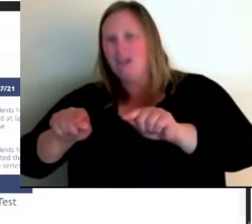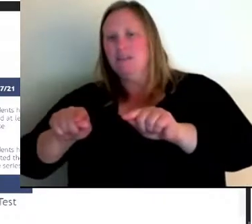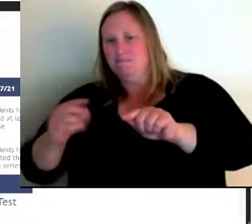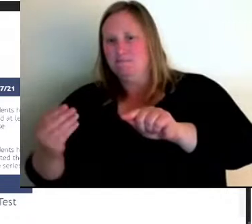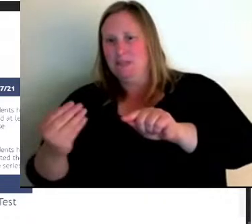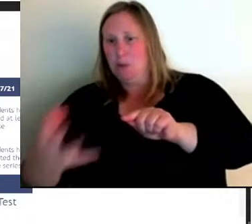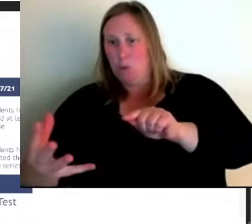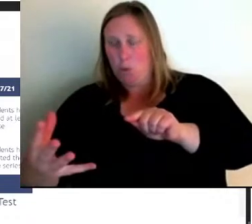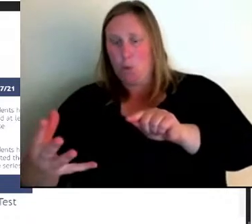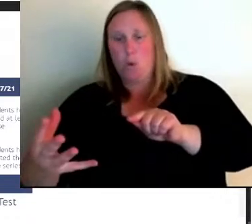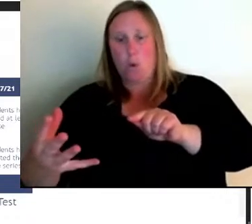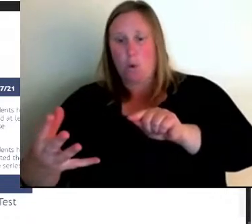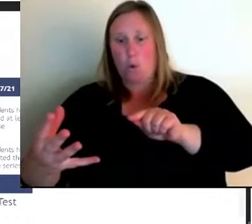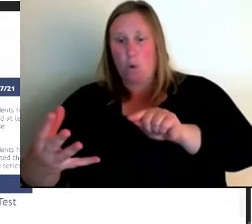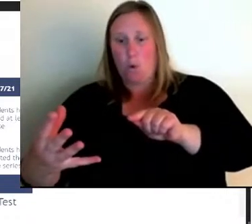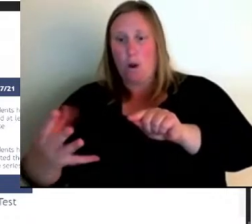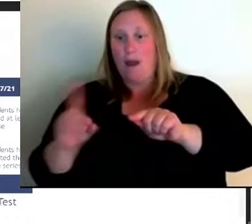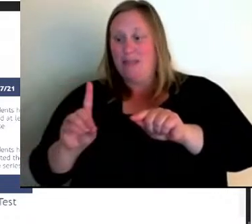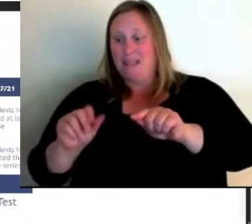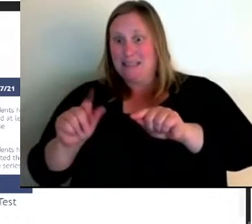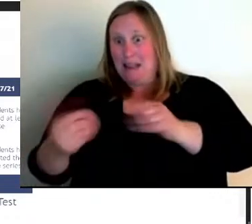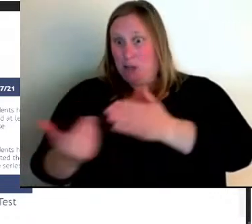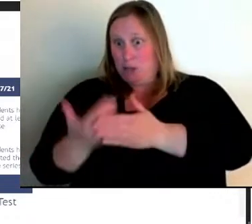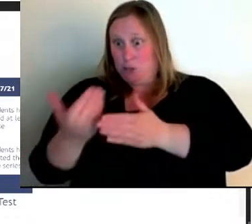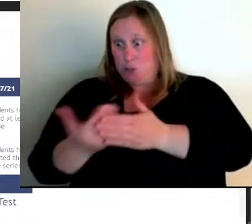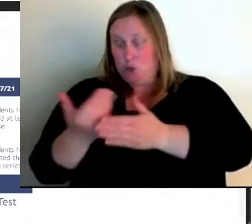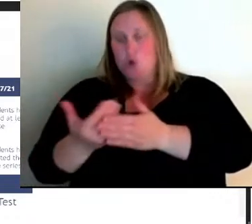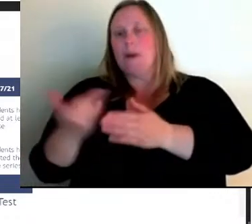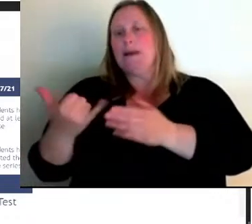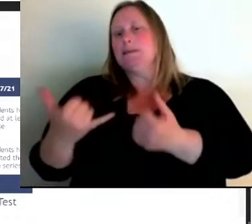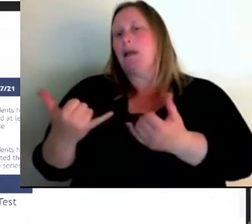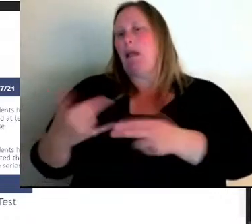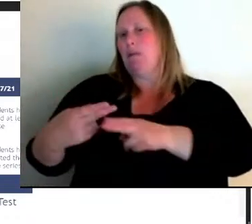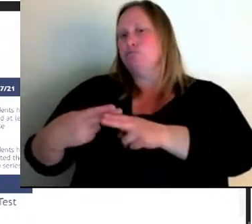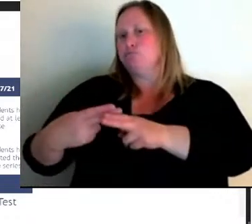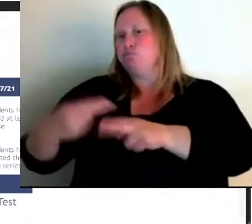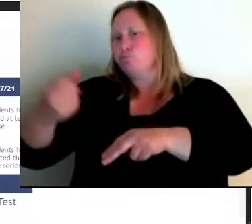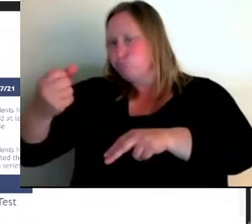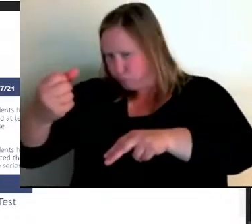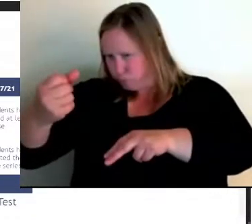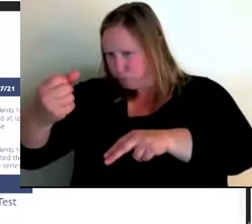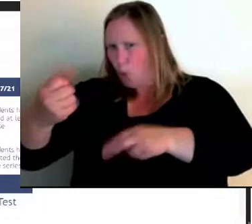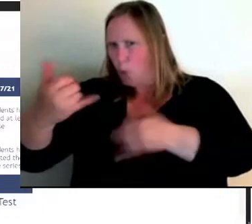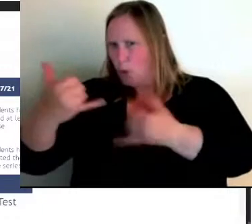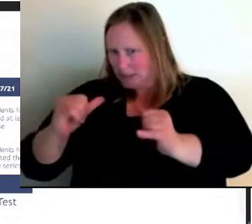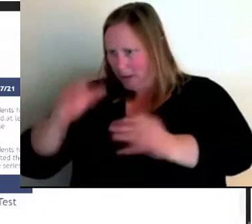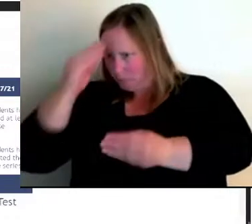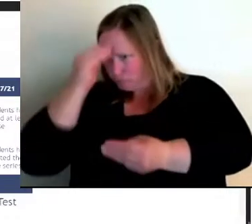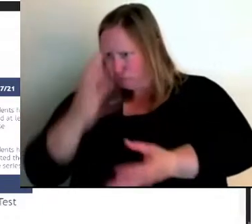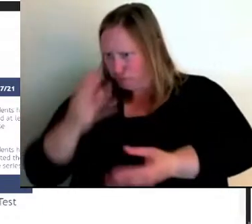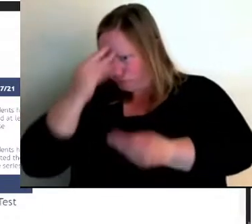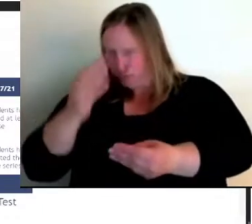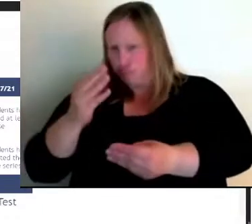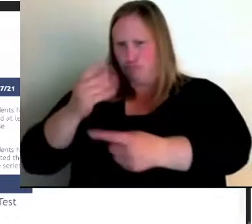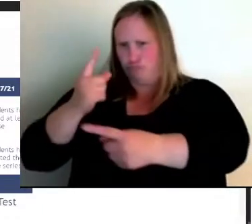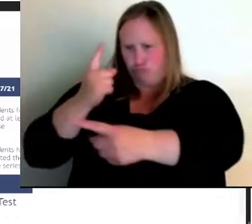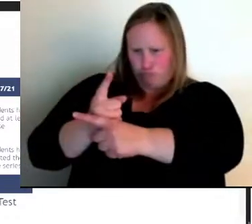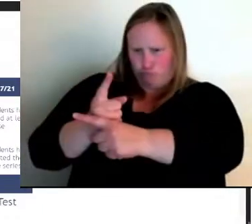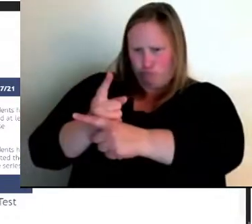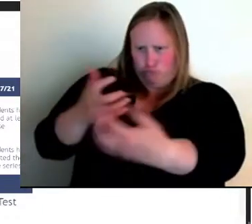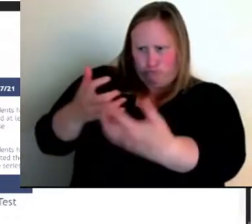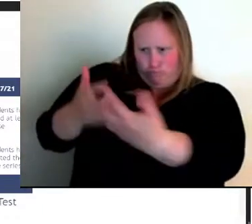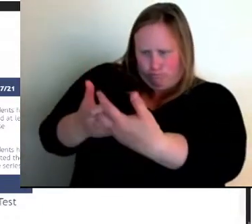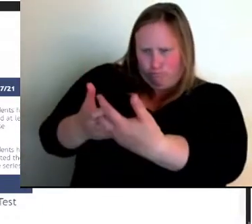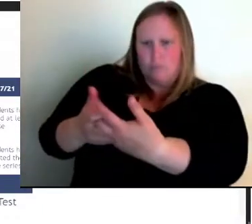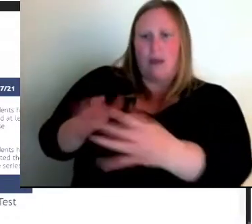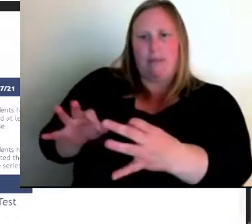that the data that is newer is preliminary because there is a lag in death data reporting. And then the other piece that we have up